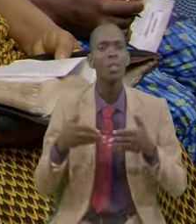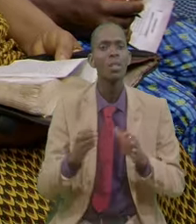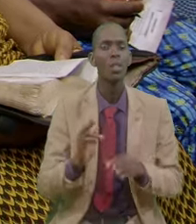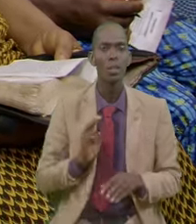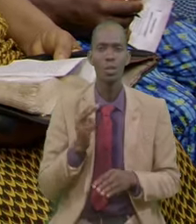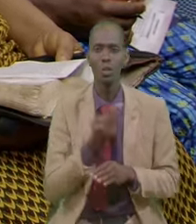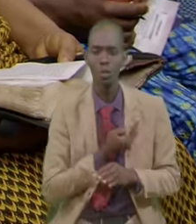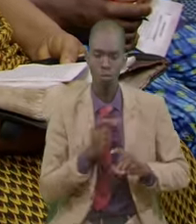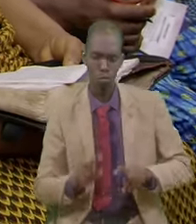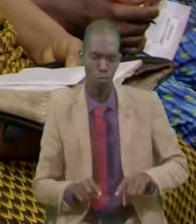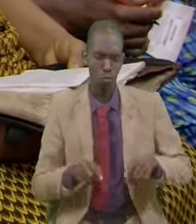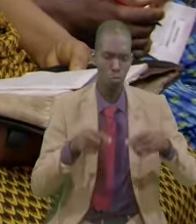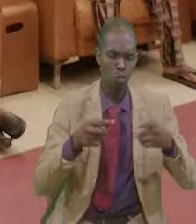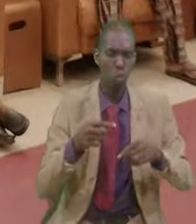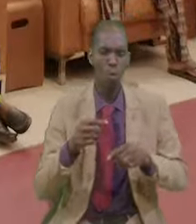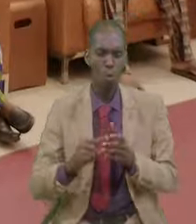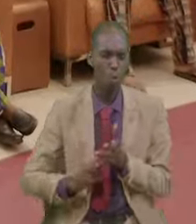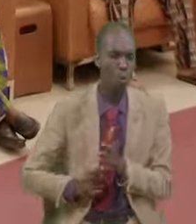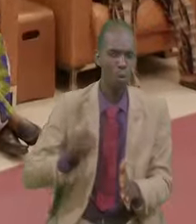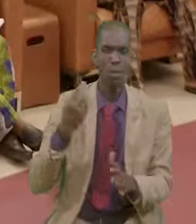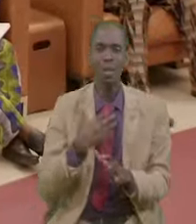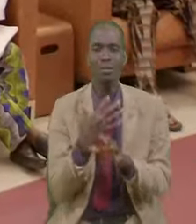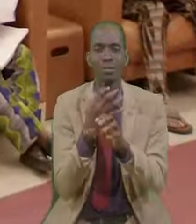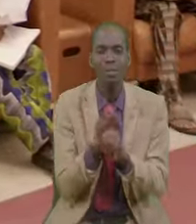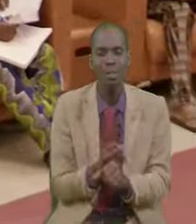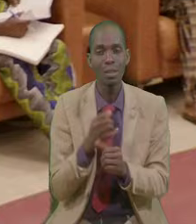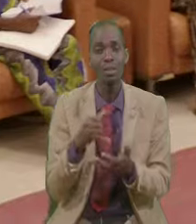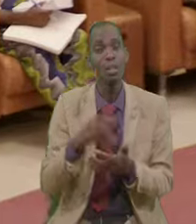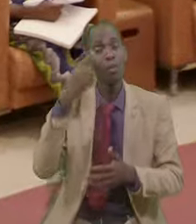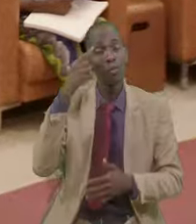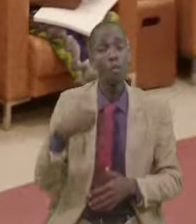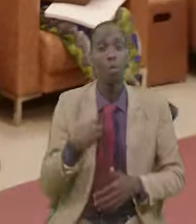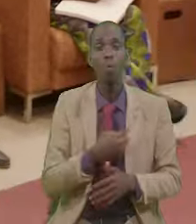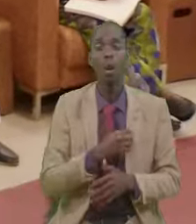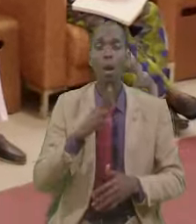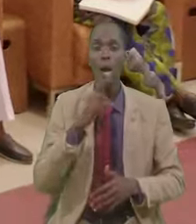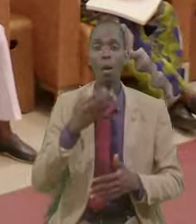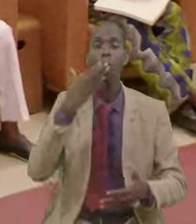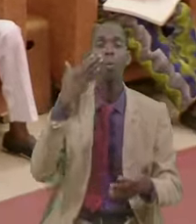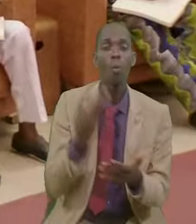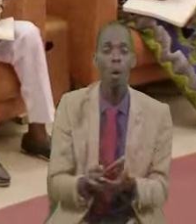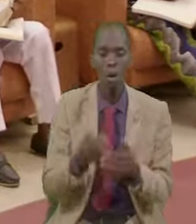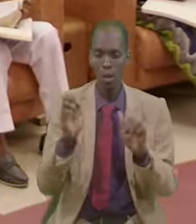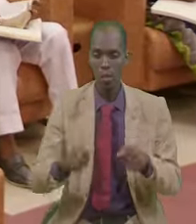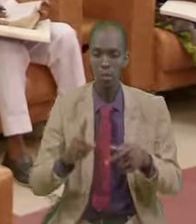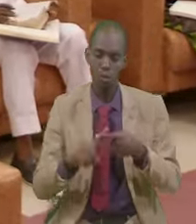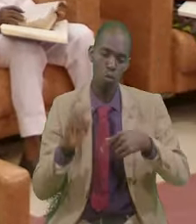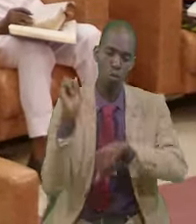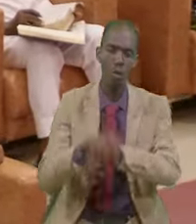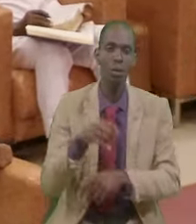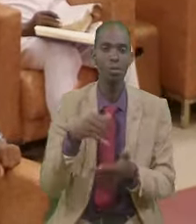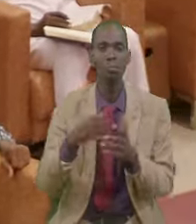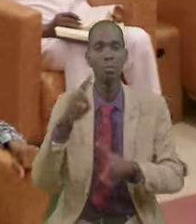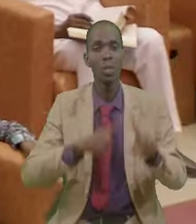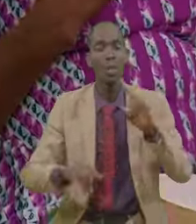up at once and possess it, for we are well able to overcome it. I